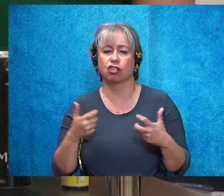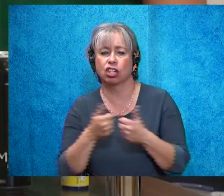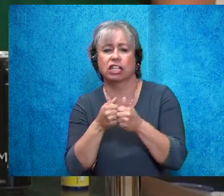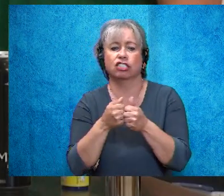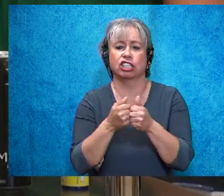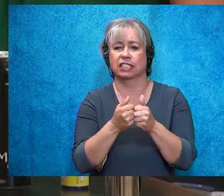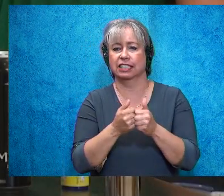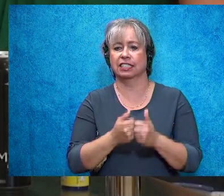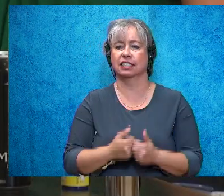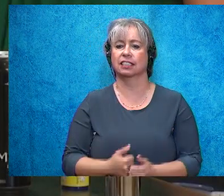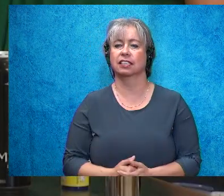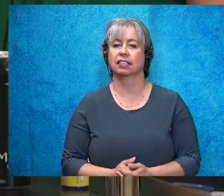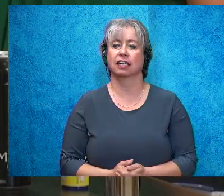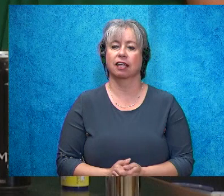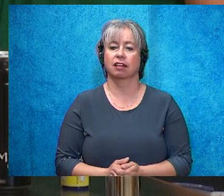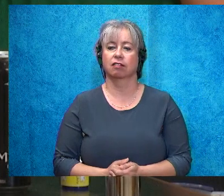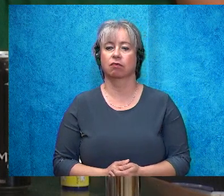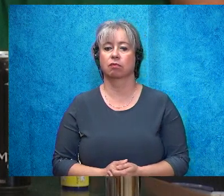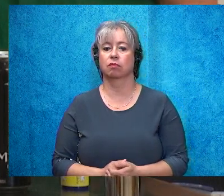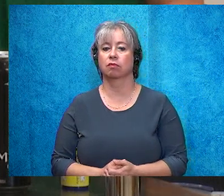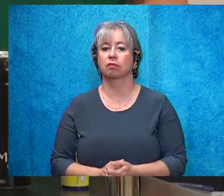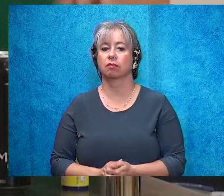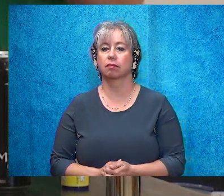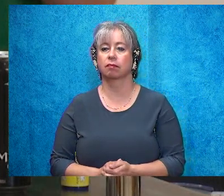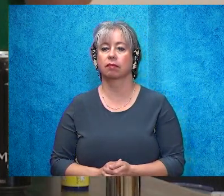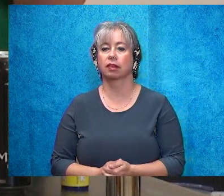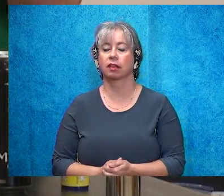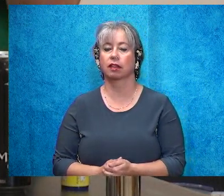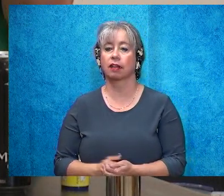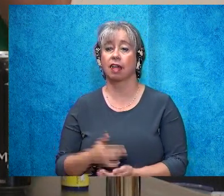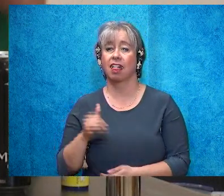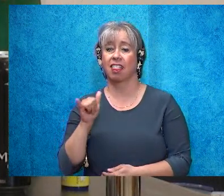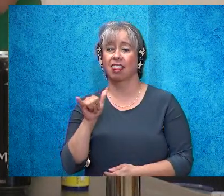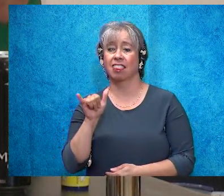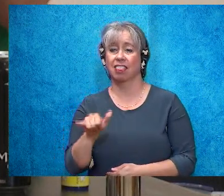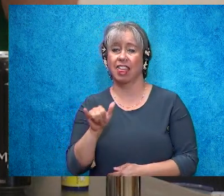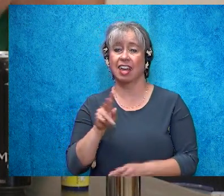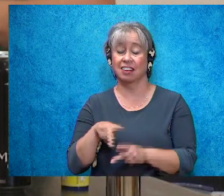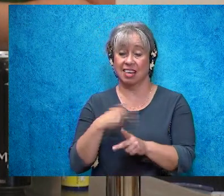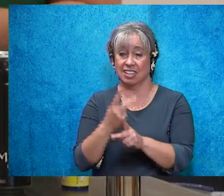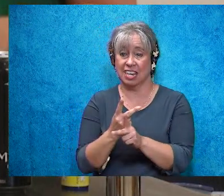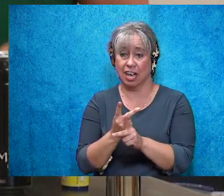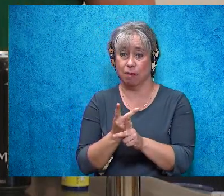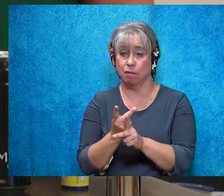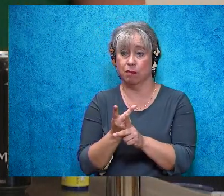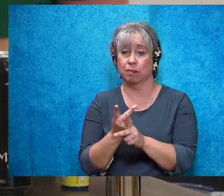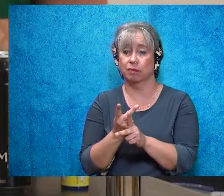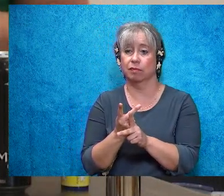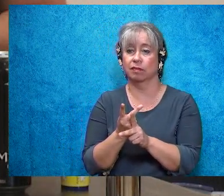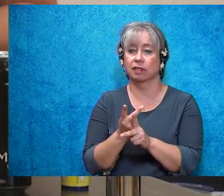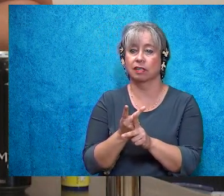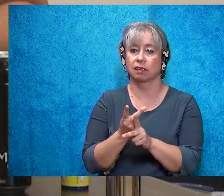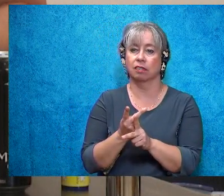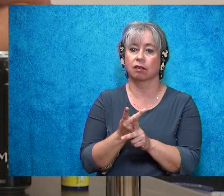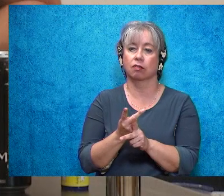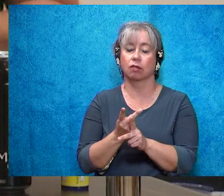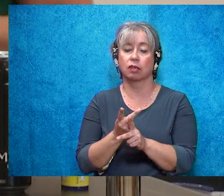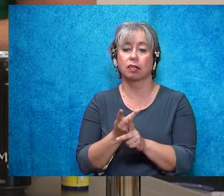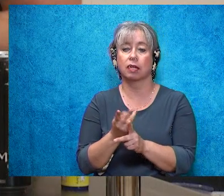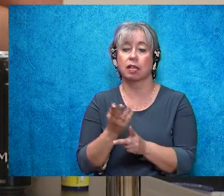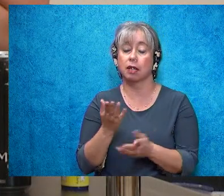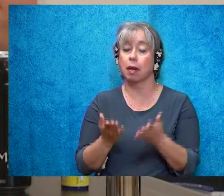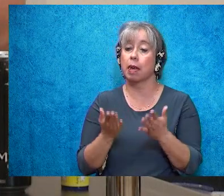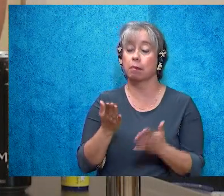outside. Mechanical energy is actually a combination of two types of energy that you probably are already familiar